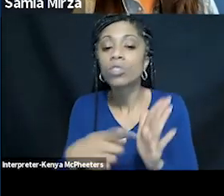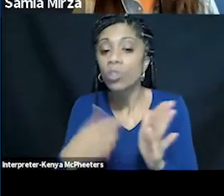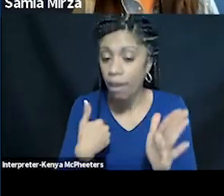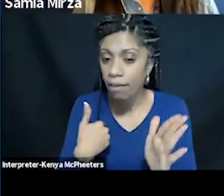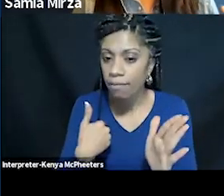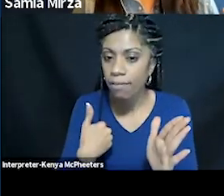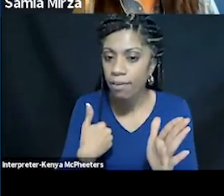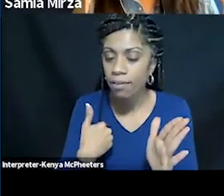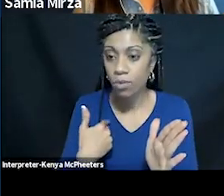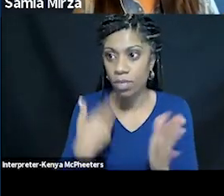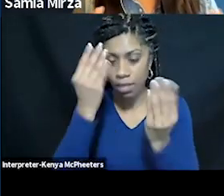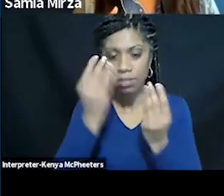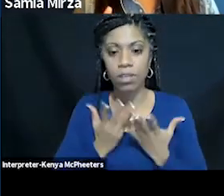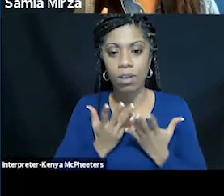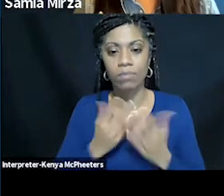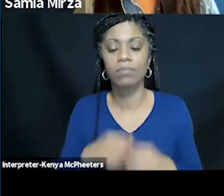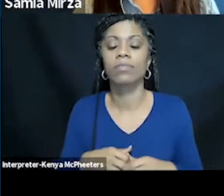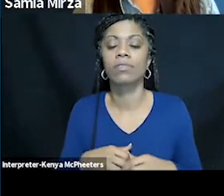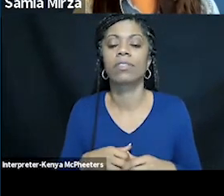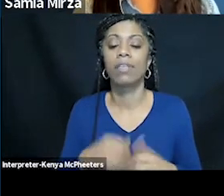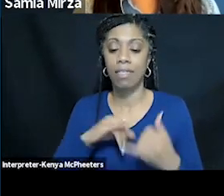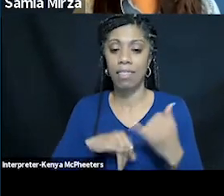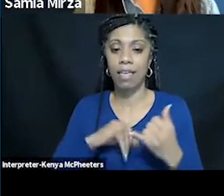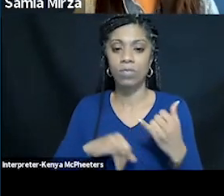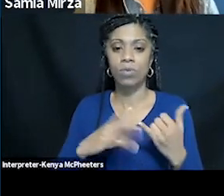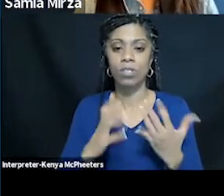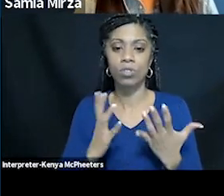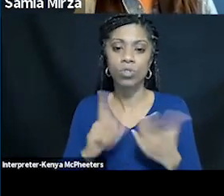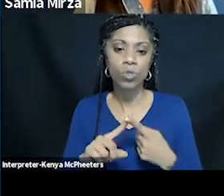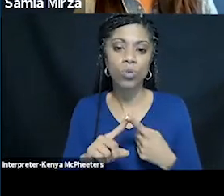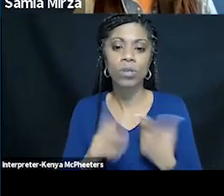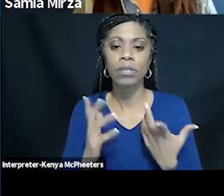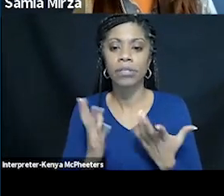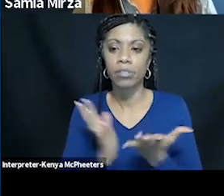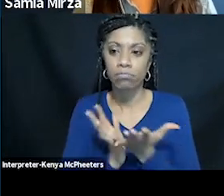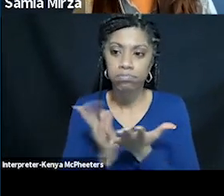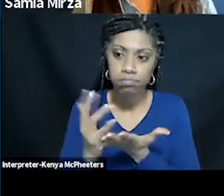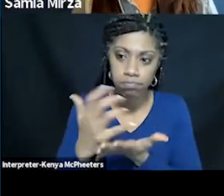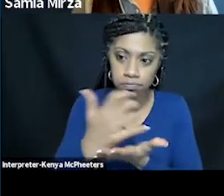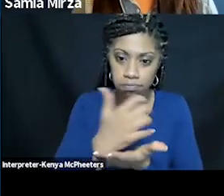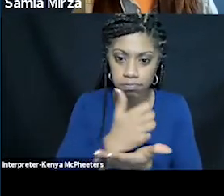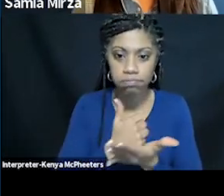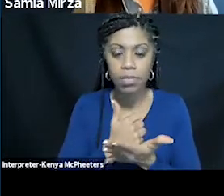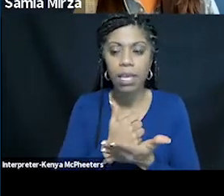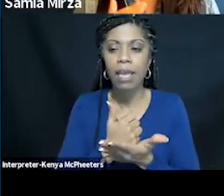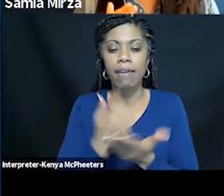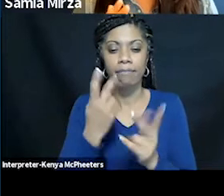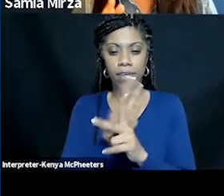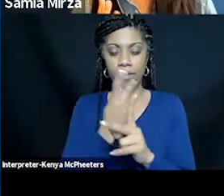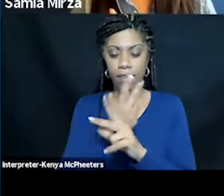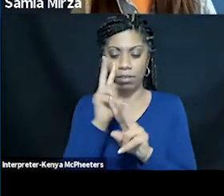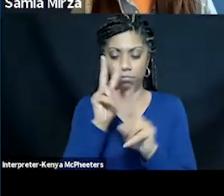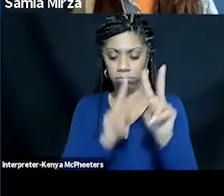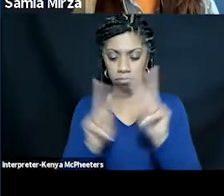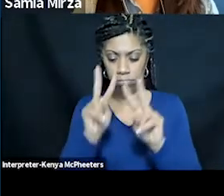the last was, we really wanted to aggregate all of the existing resources. So we really looked at guides,